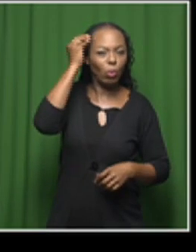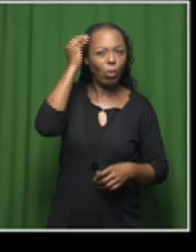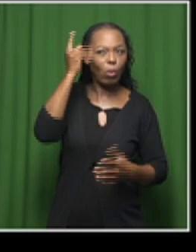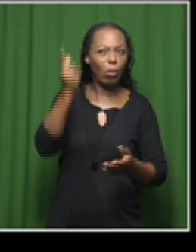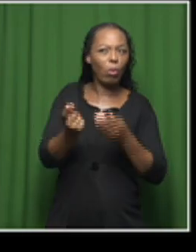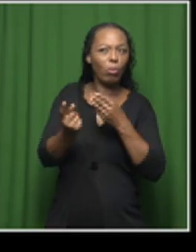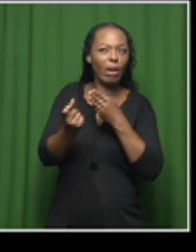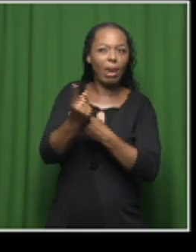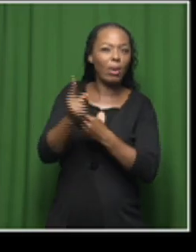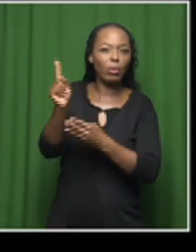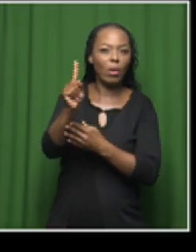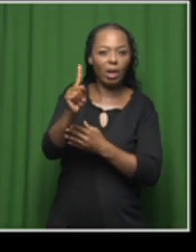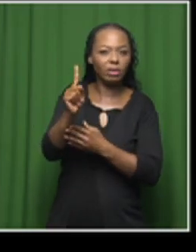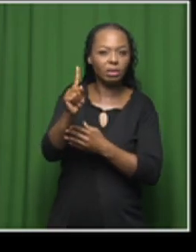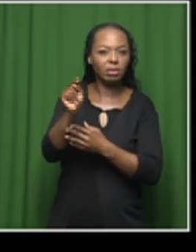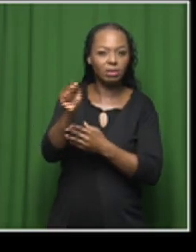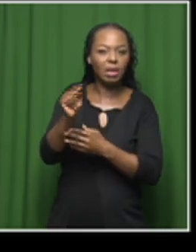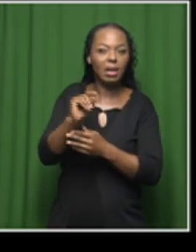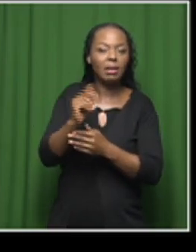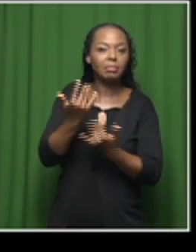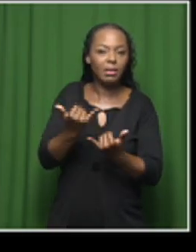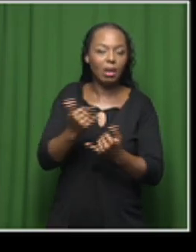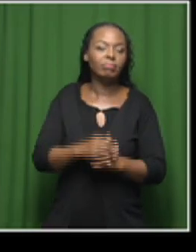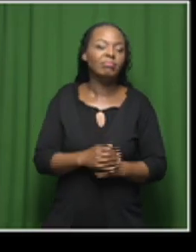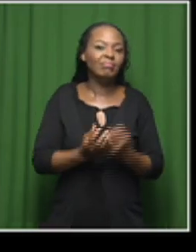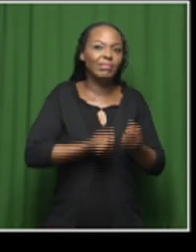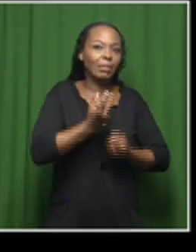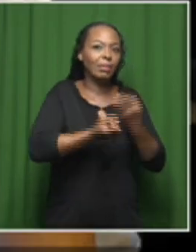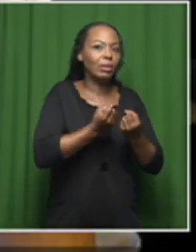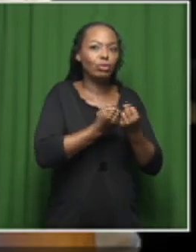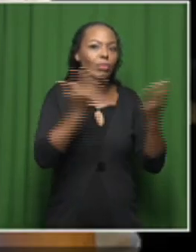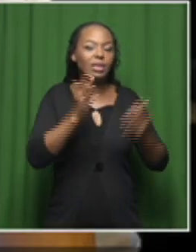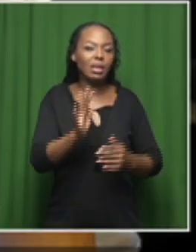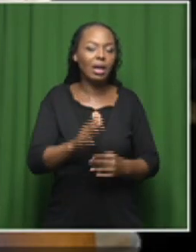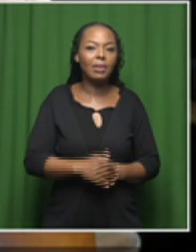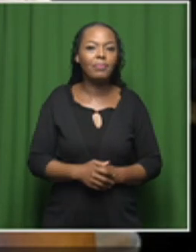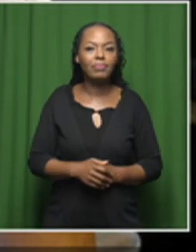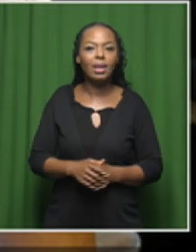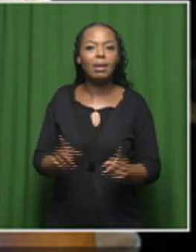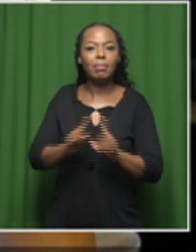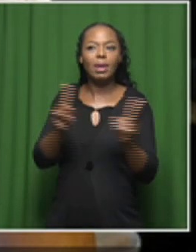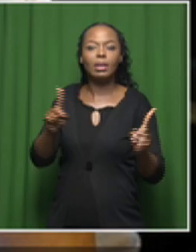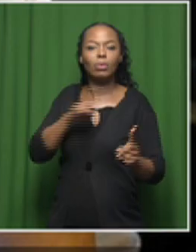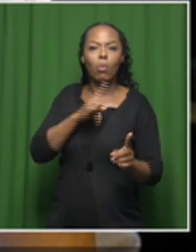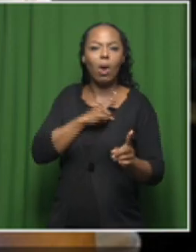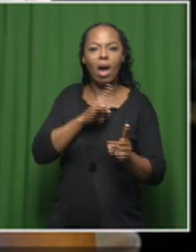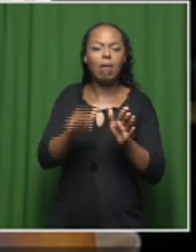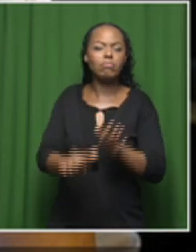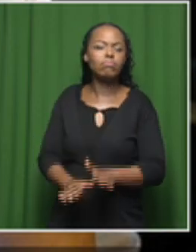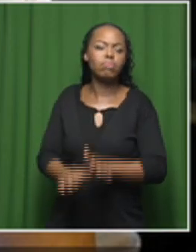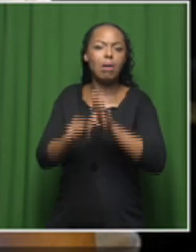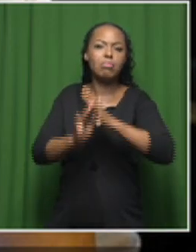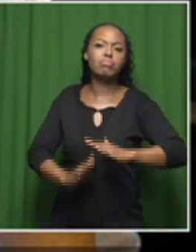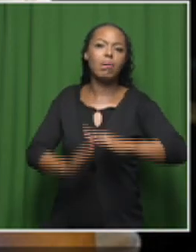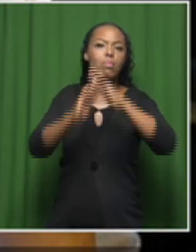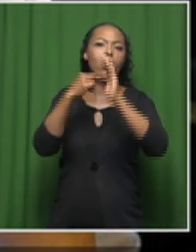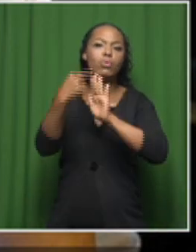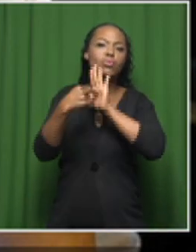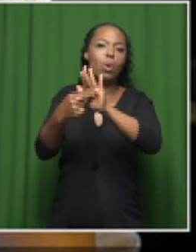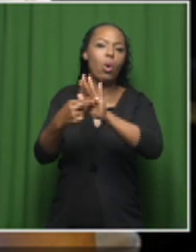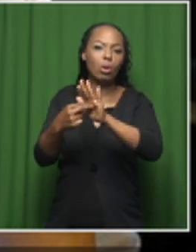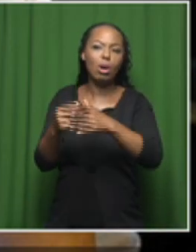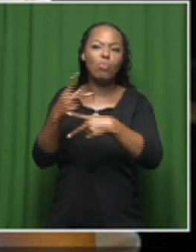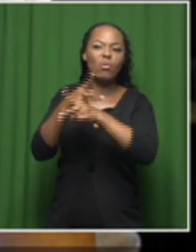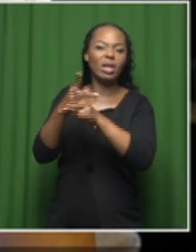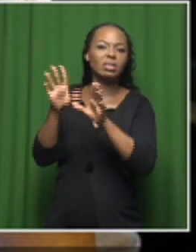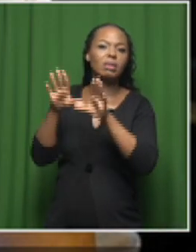And also, I don't want to give away too much, but why do you think it becomes such a pivotal role for the production at large? Just for